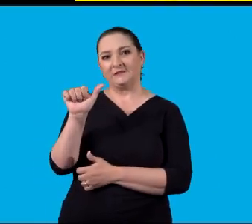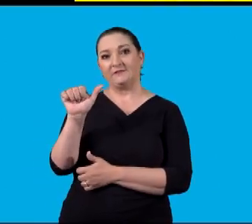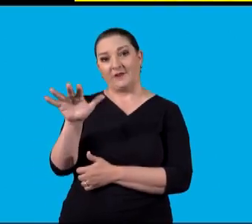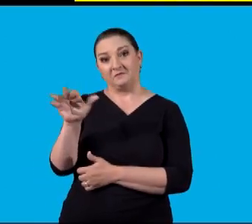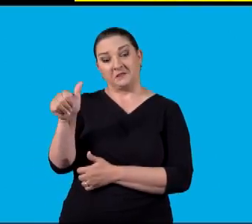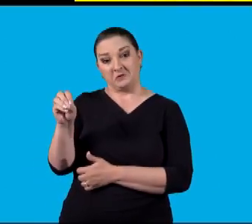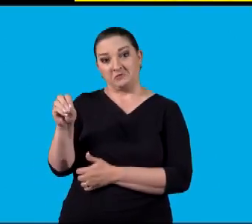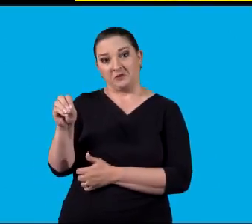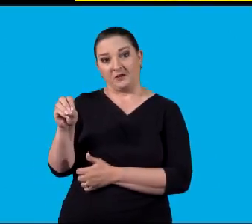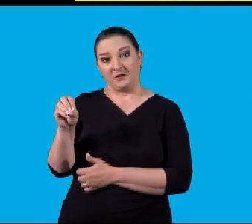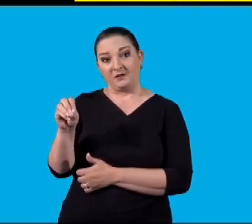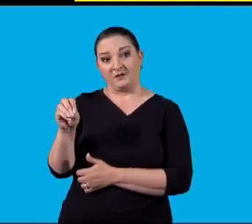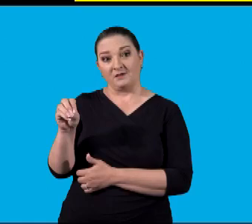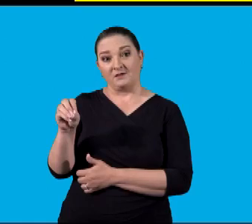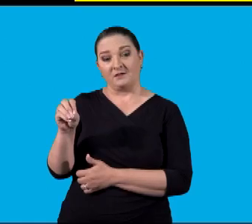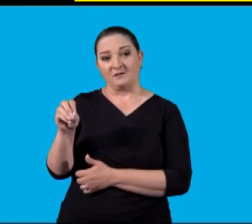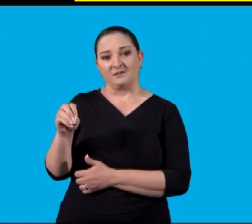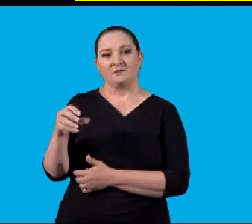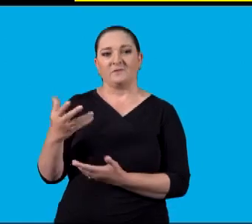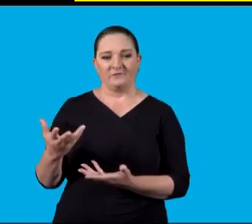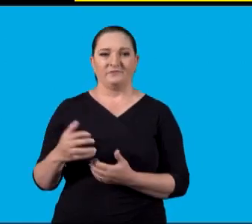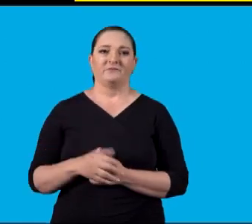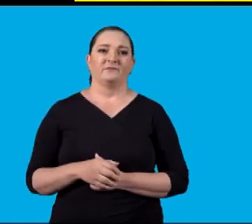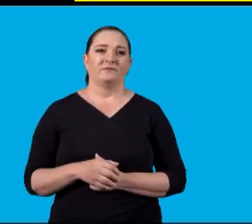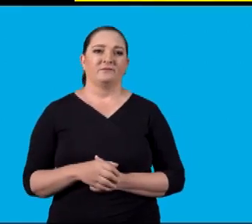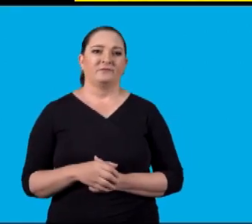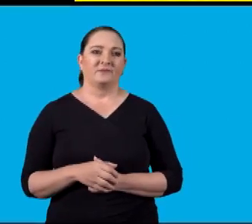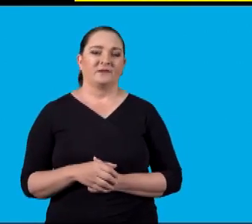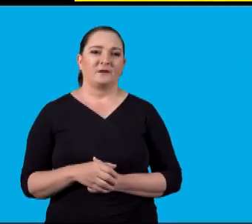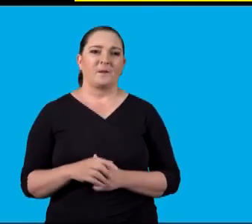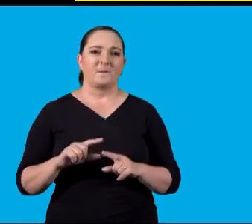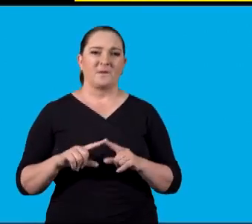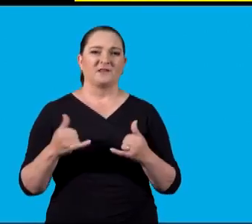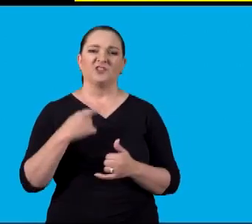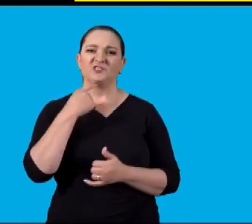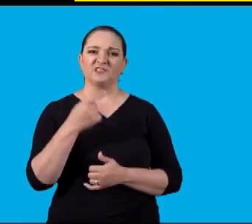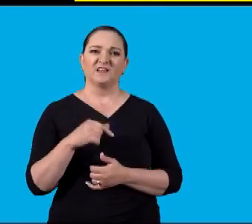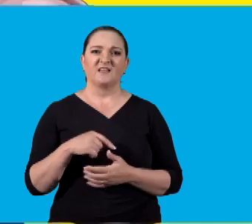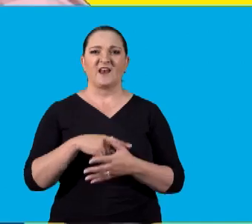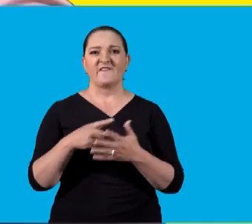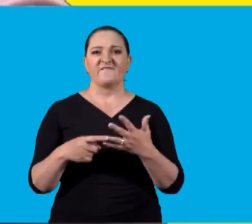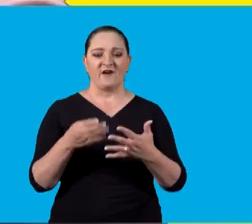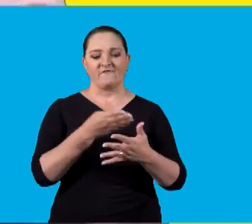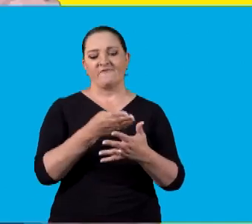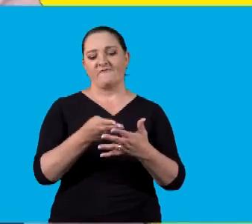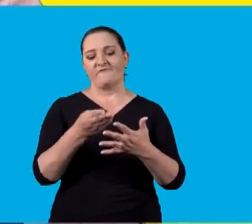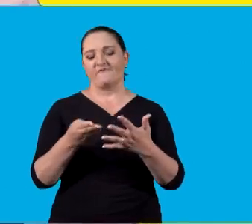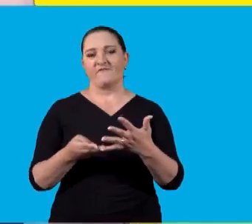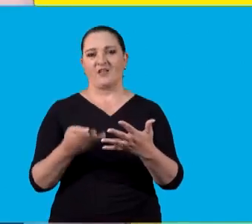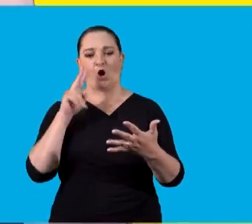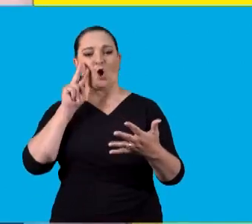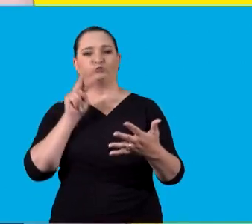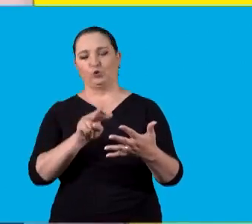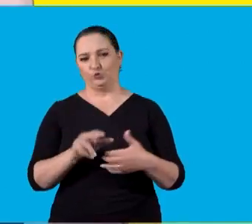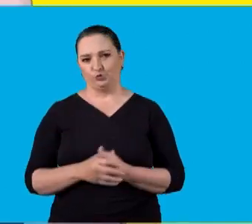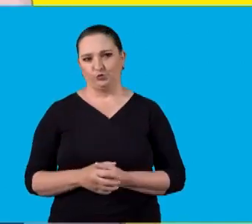6,956,560. Some may call it the five-finger method, the five-finger approach. This is an extract of your note number